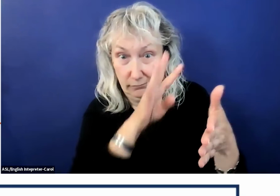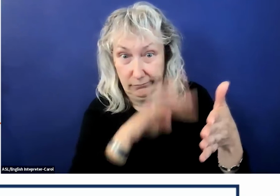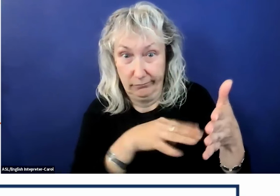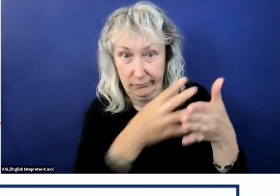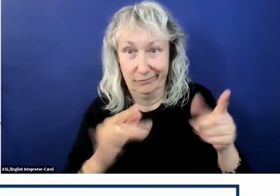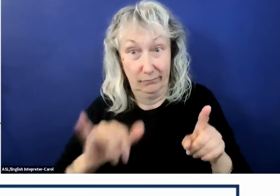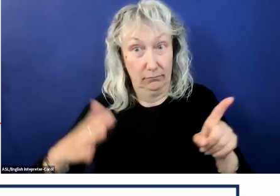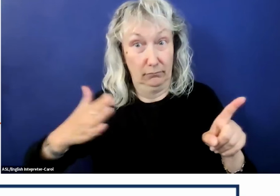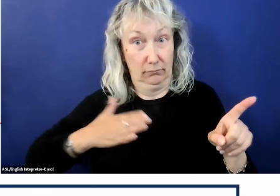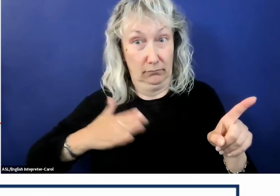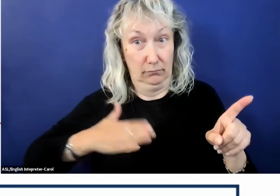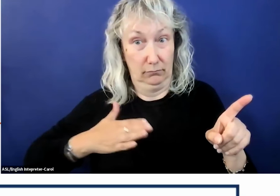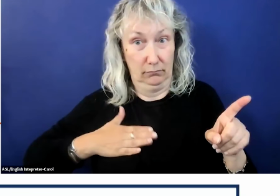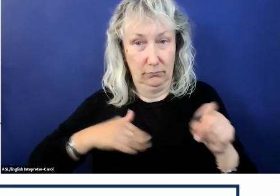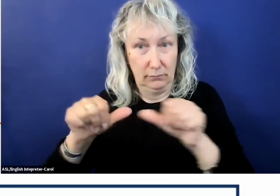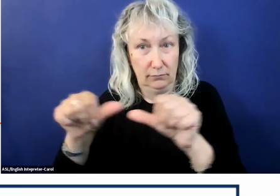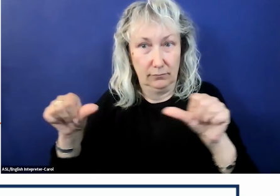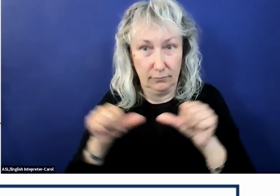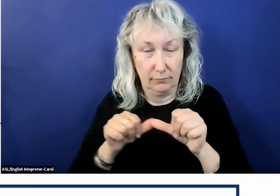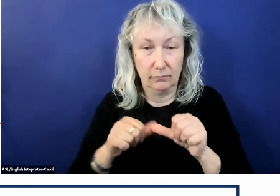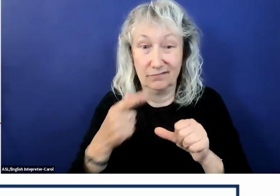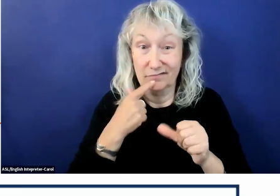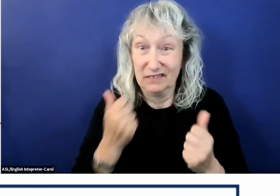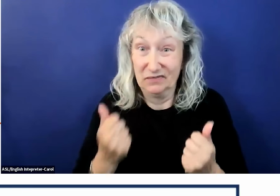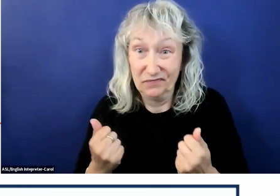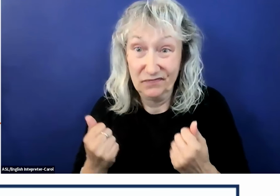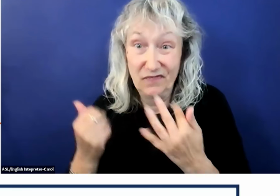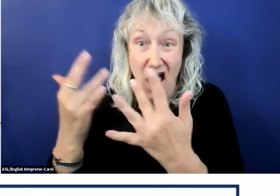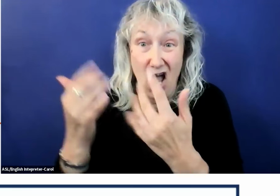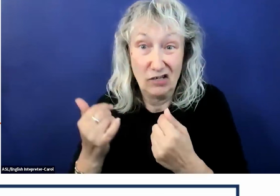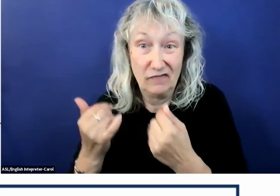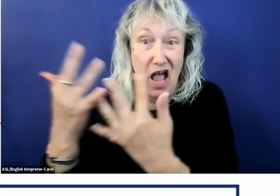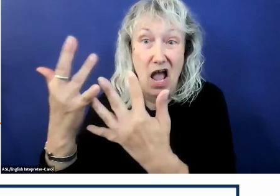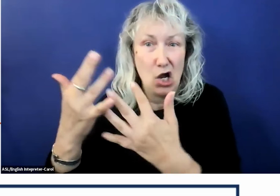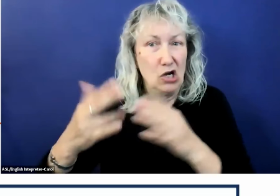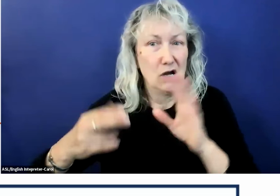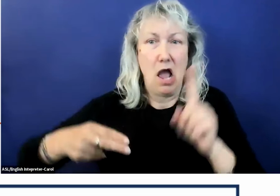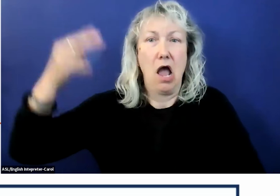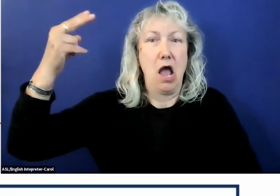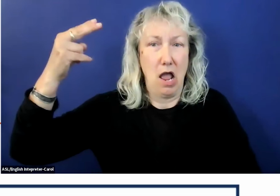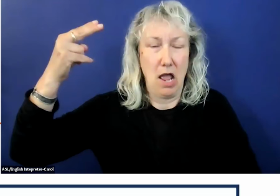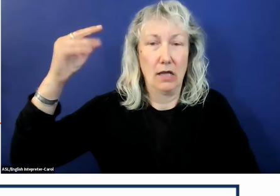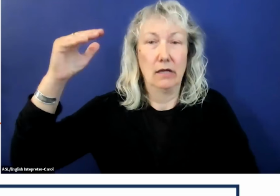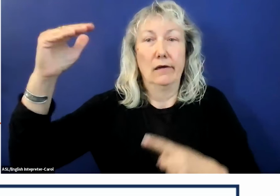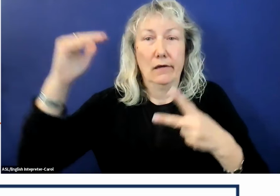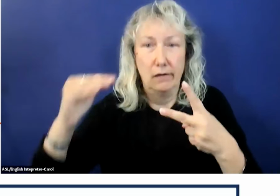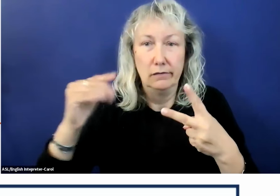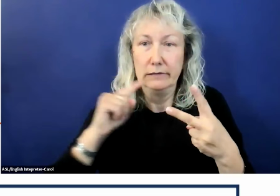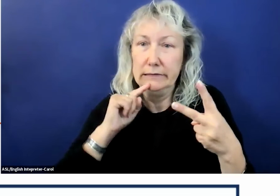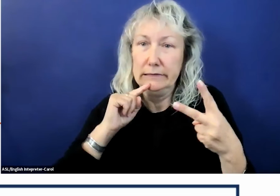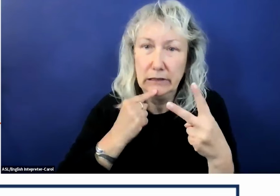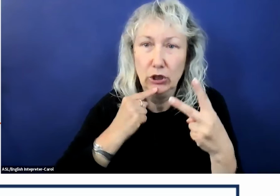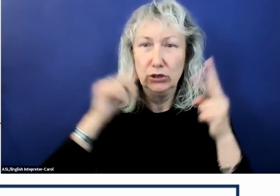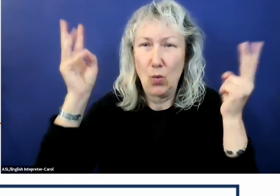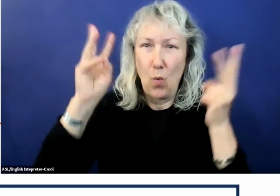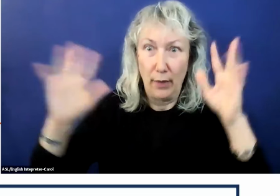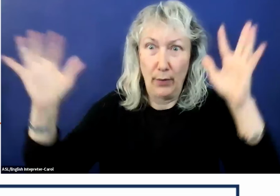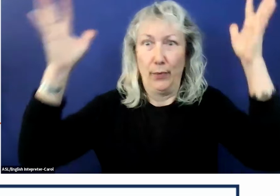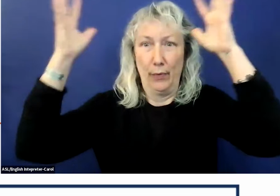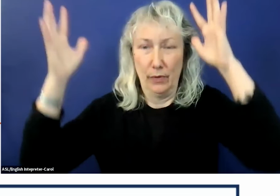county. Wildfires are the highest risk, followed by severe weather. I live in the high